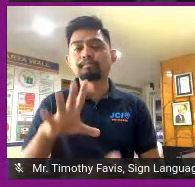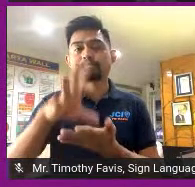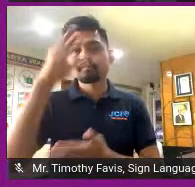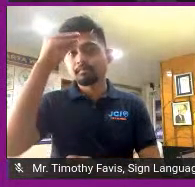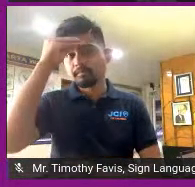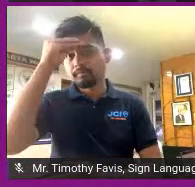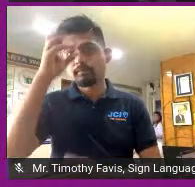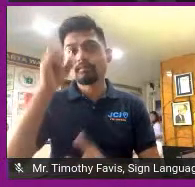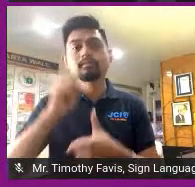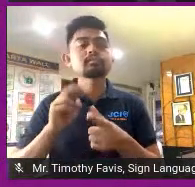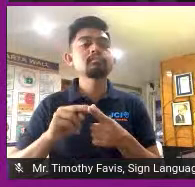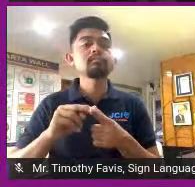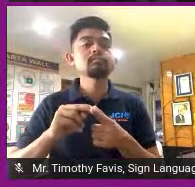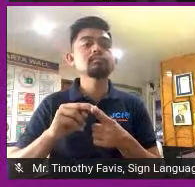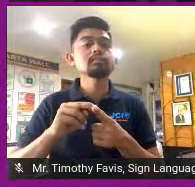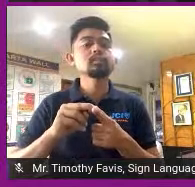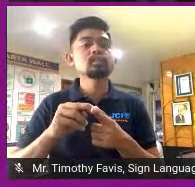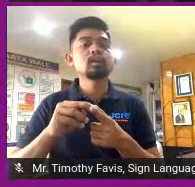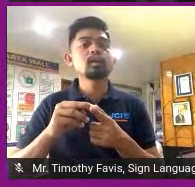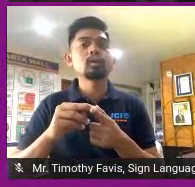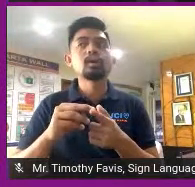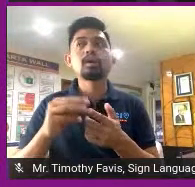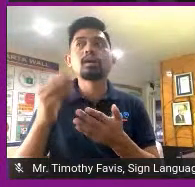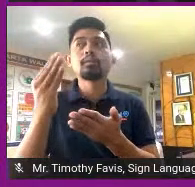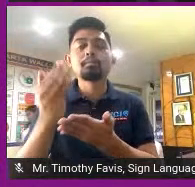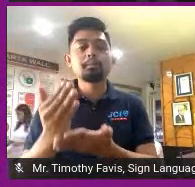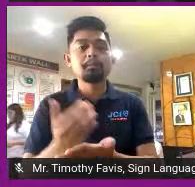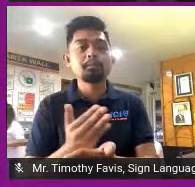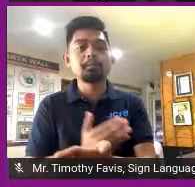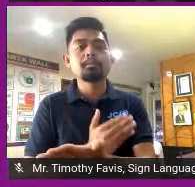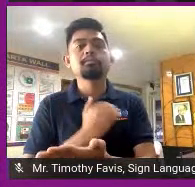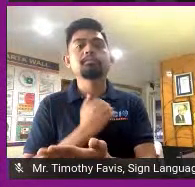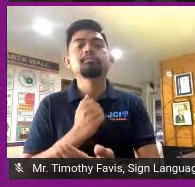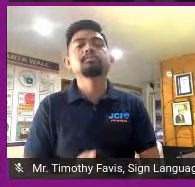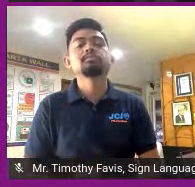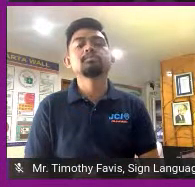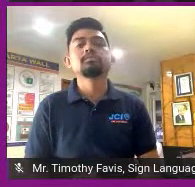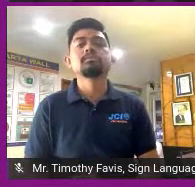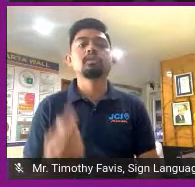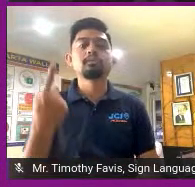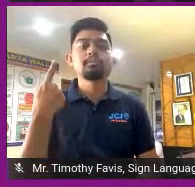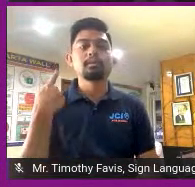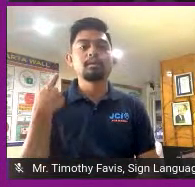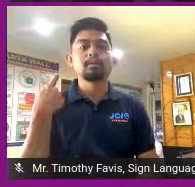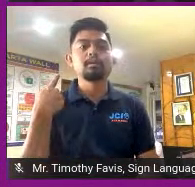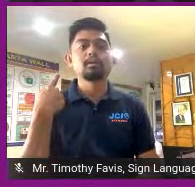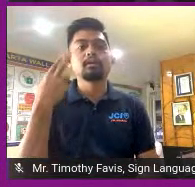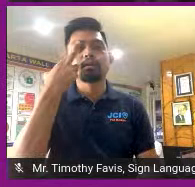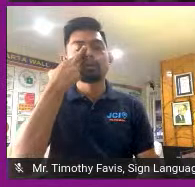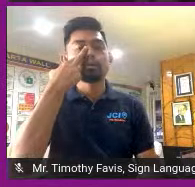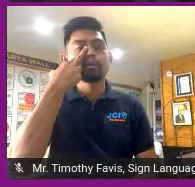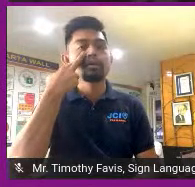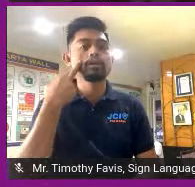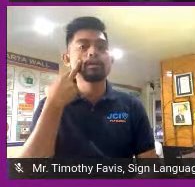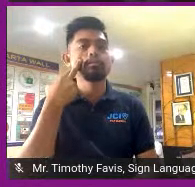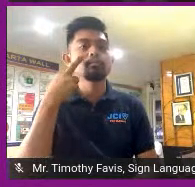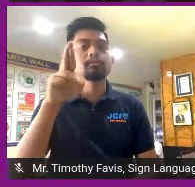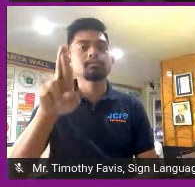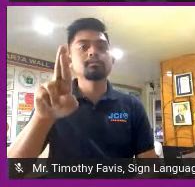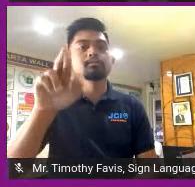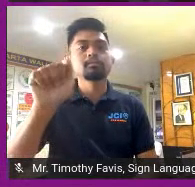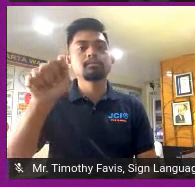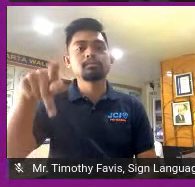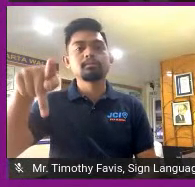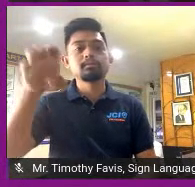learnings or modules for sexual harassment. Na po. Then we have rape. Siguro